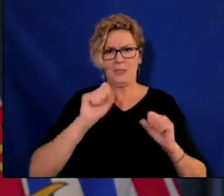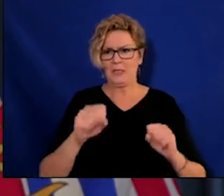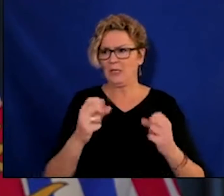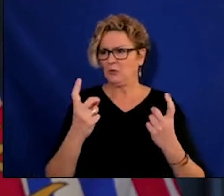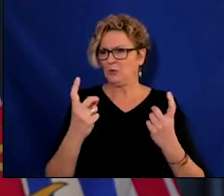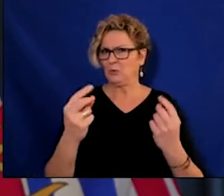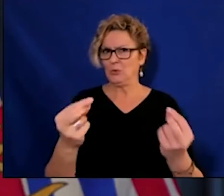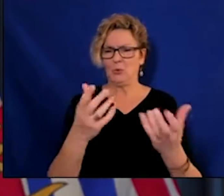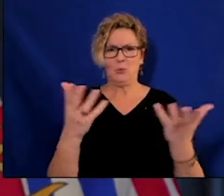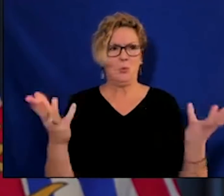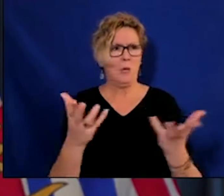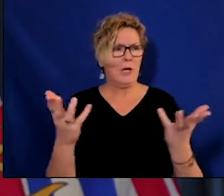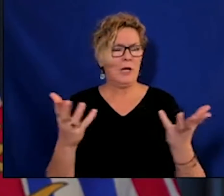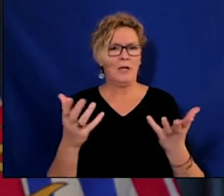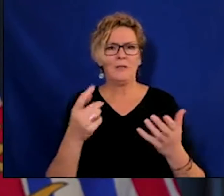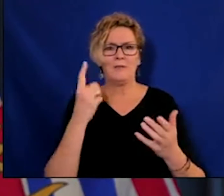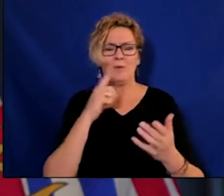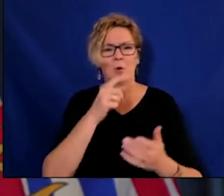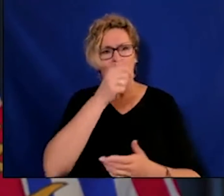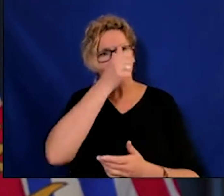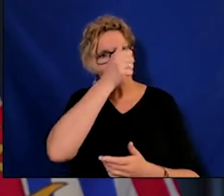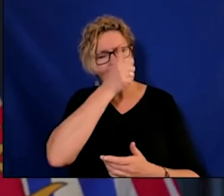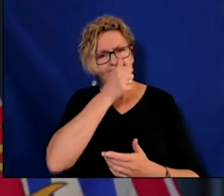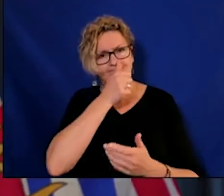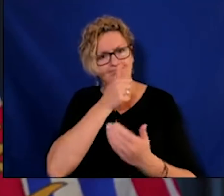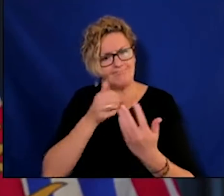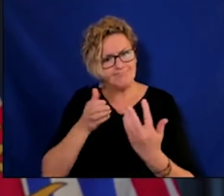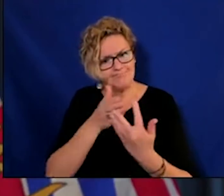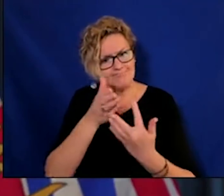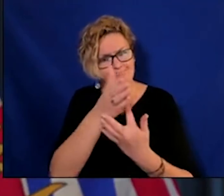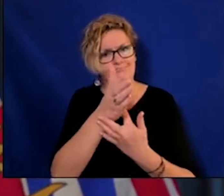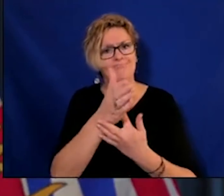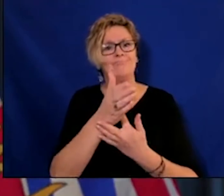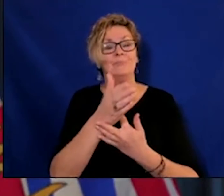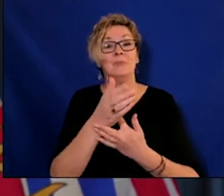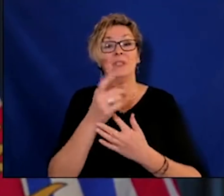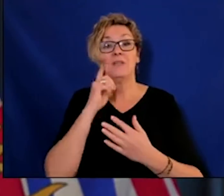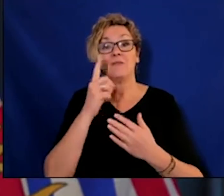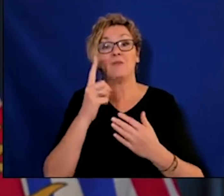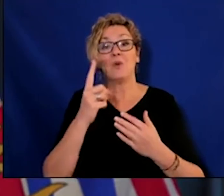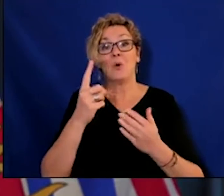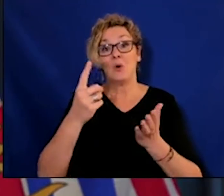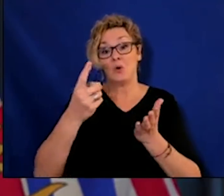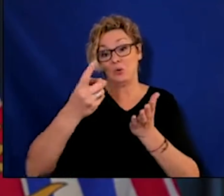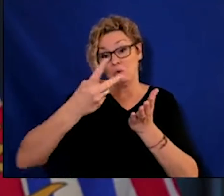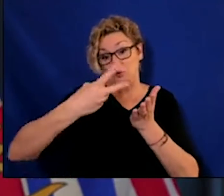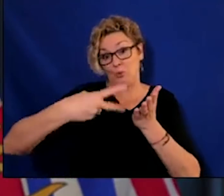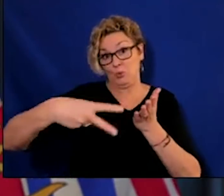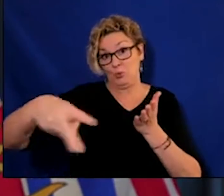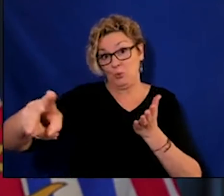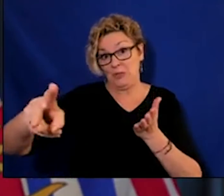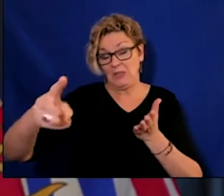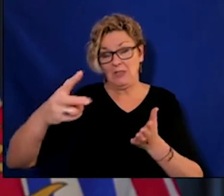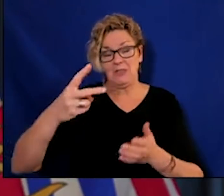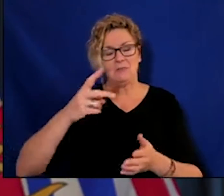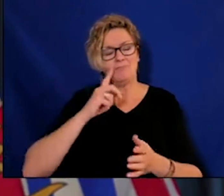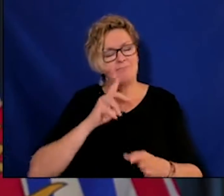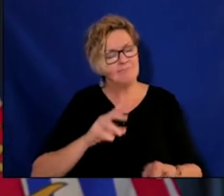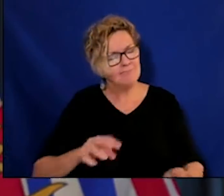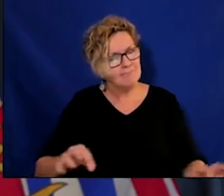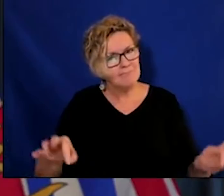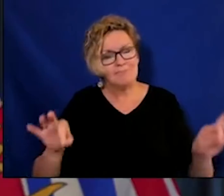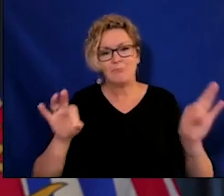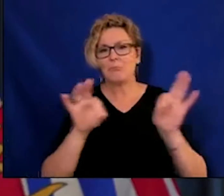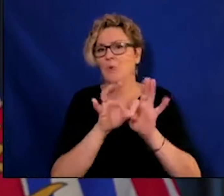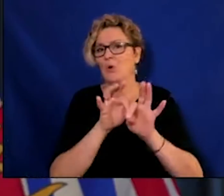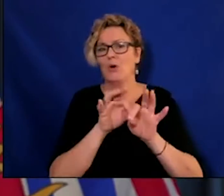hurdle. Over the next 2 weeks, we need to urgently reduce the level of transmission in our province to keep